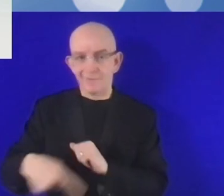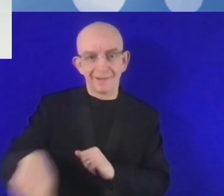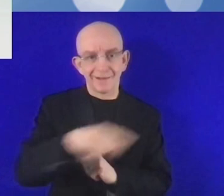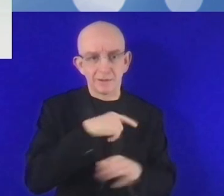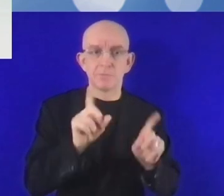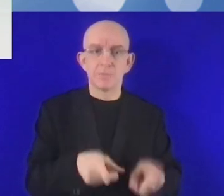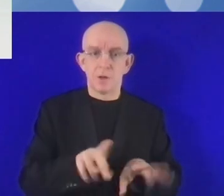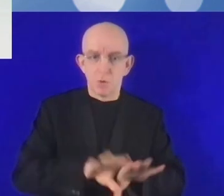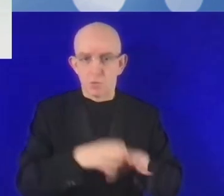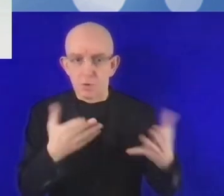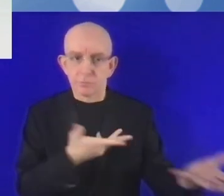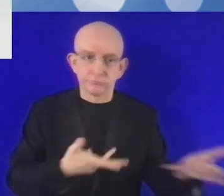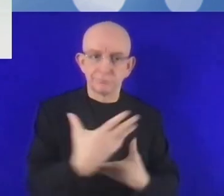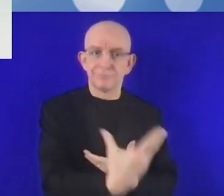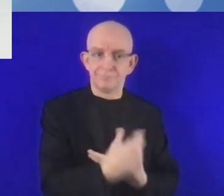scale.